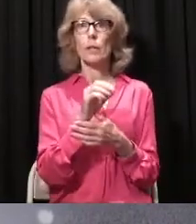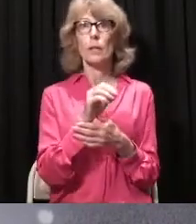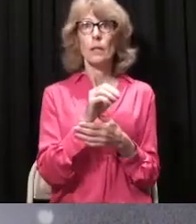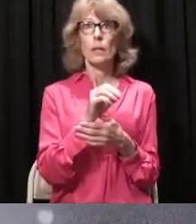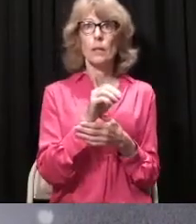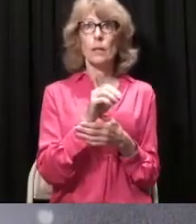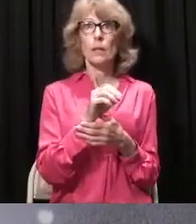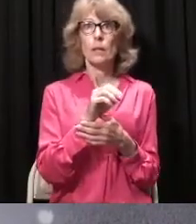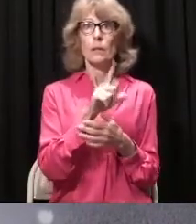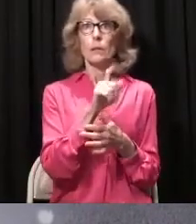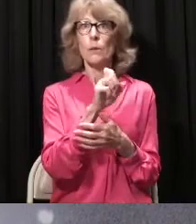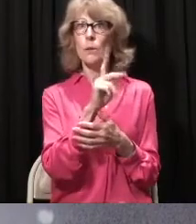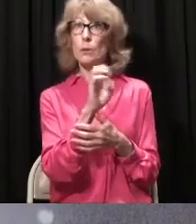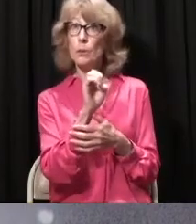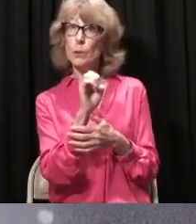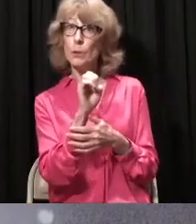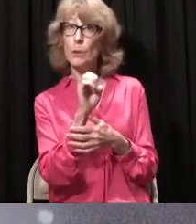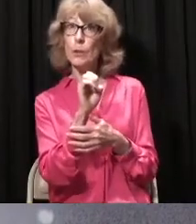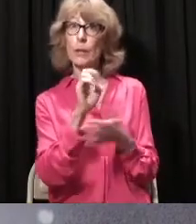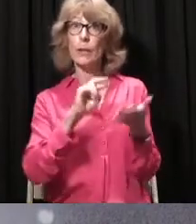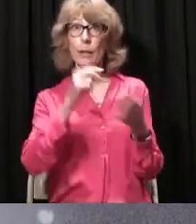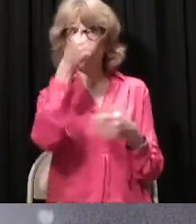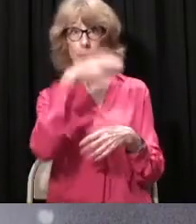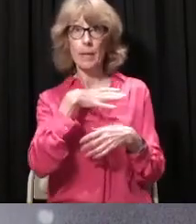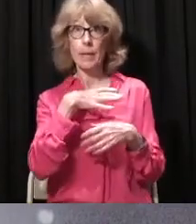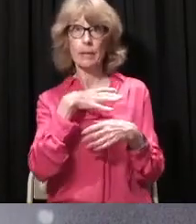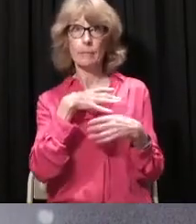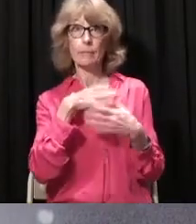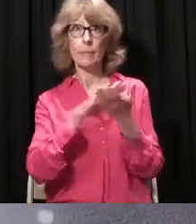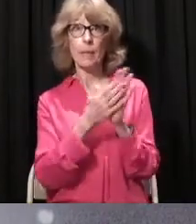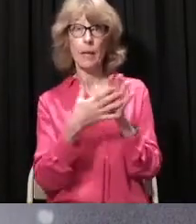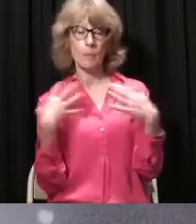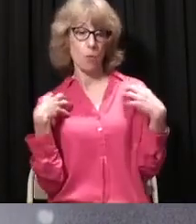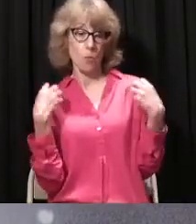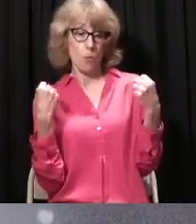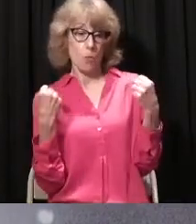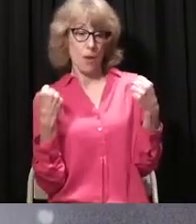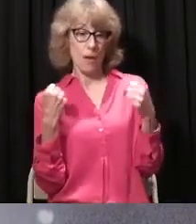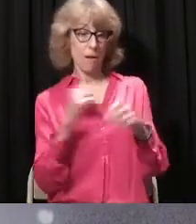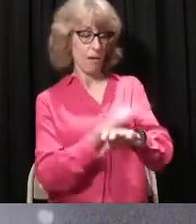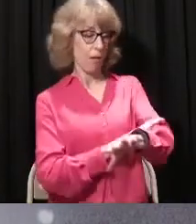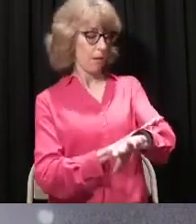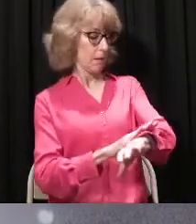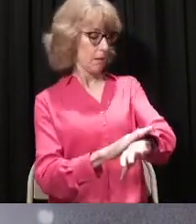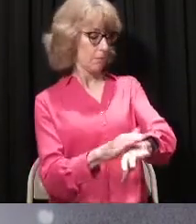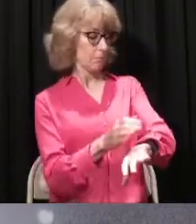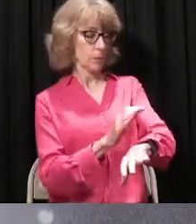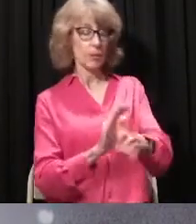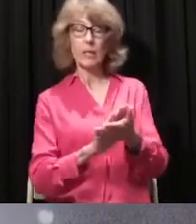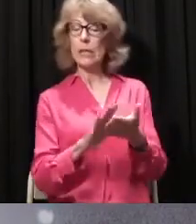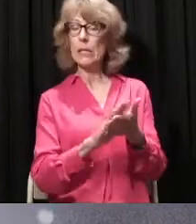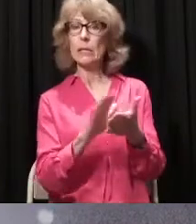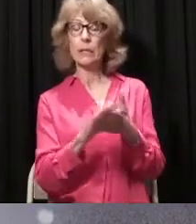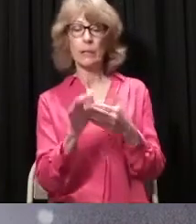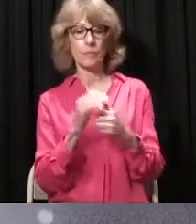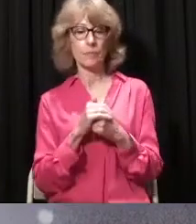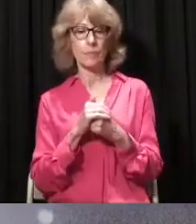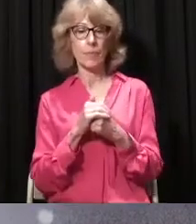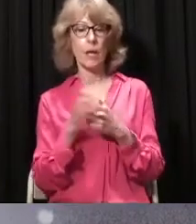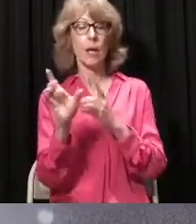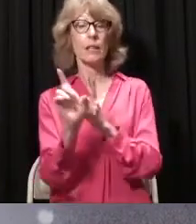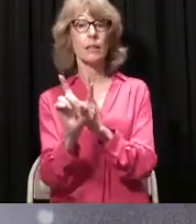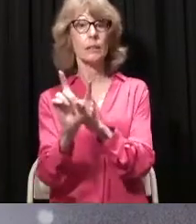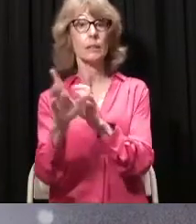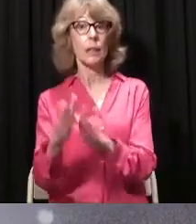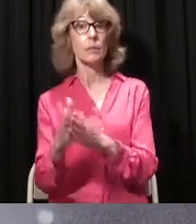10, Jesus sends out the disciples to go heal people, and it says the disciples have the ability to cleanse people from